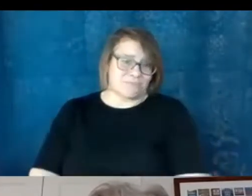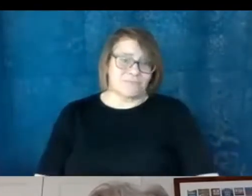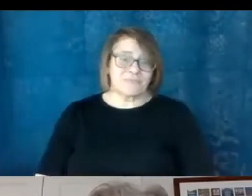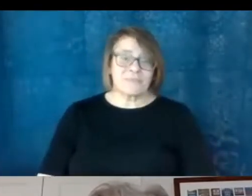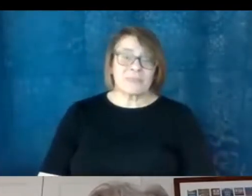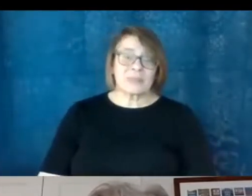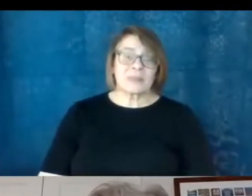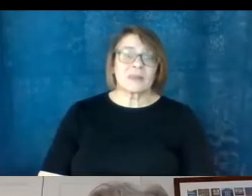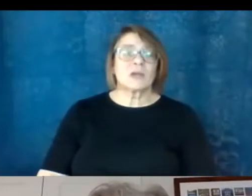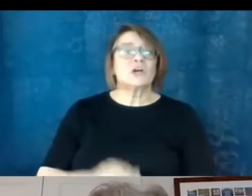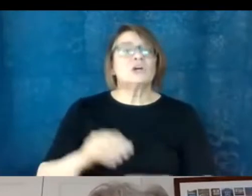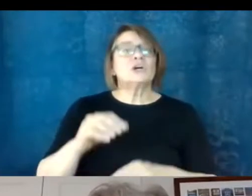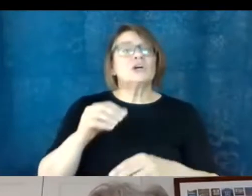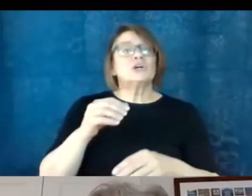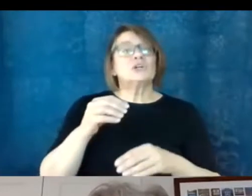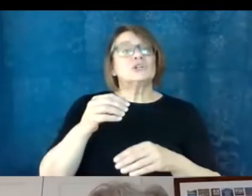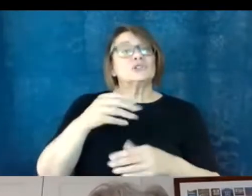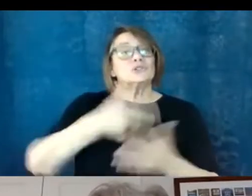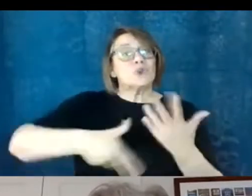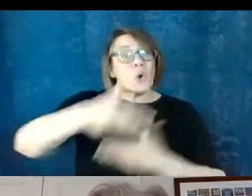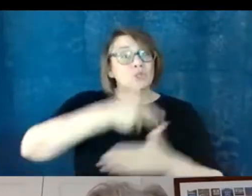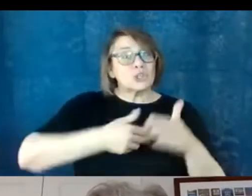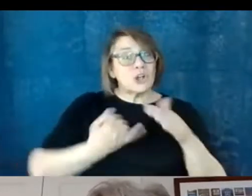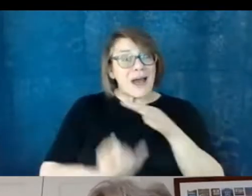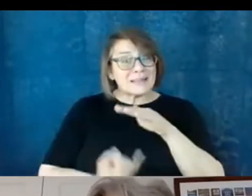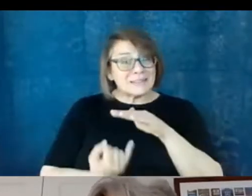The social isolation is also a big issue,